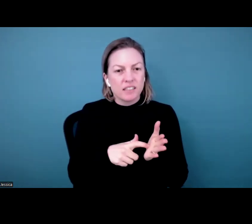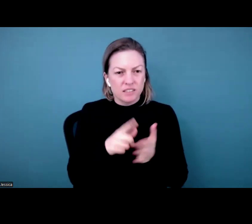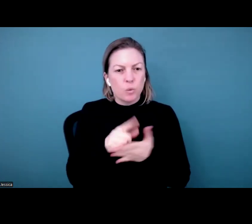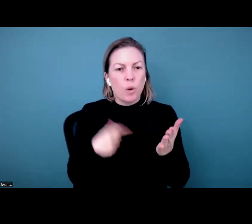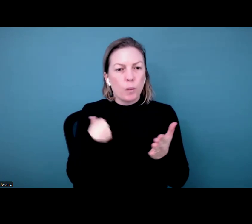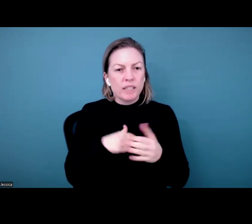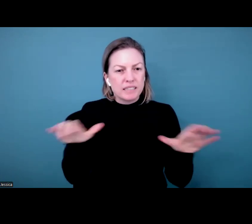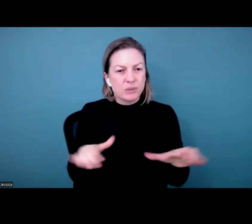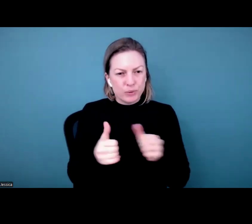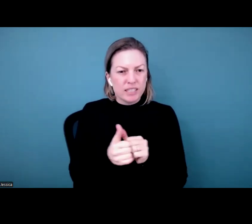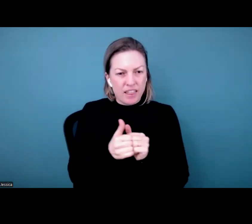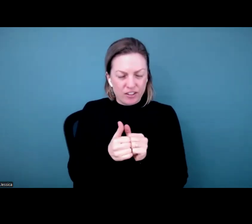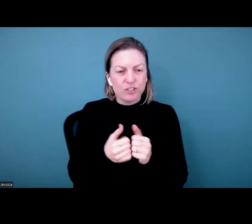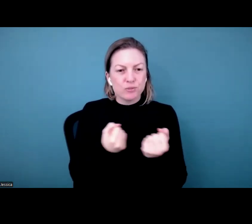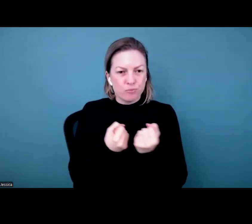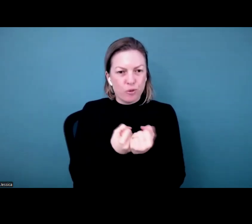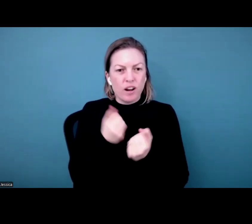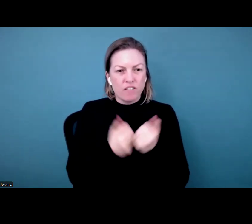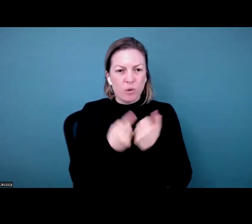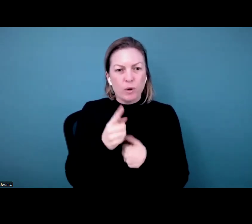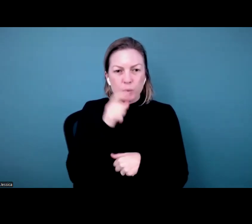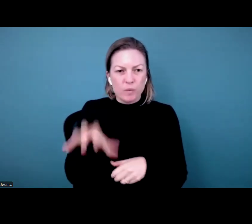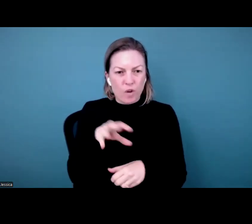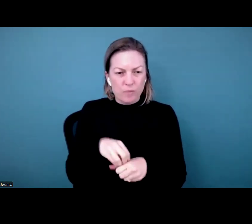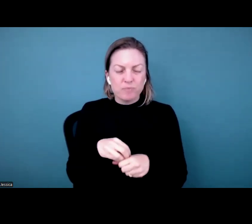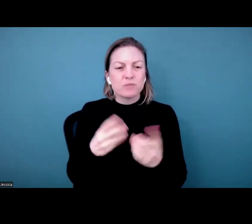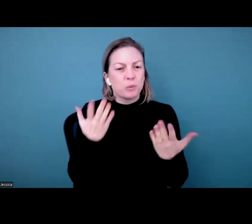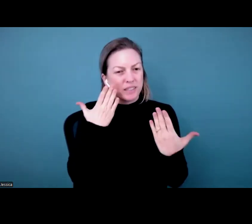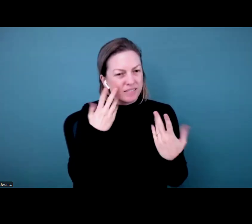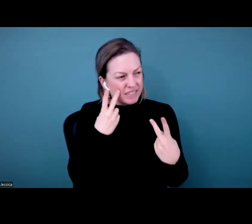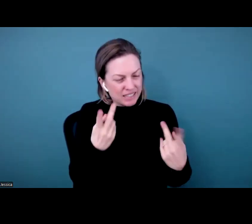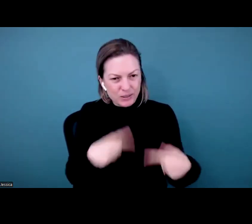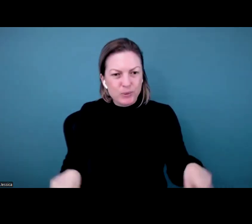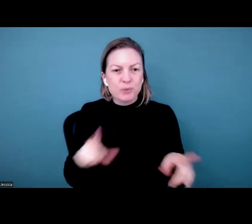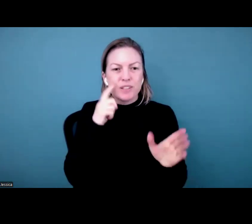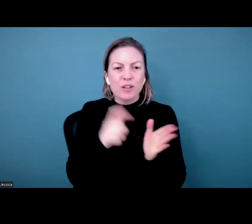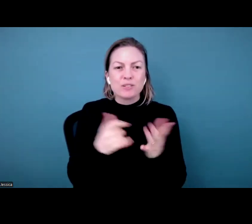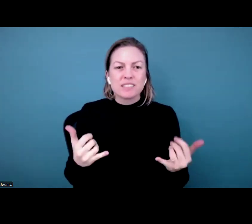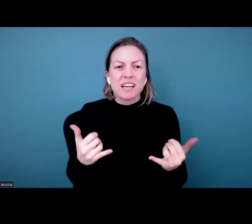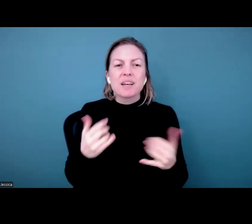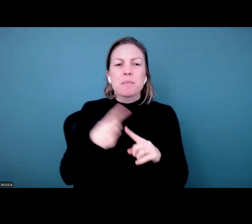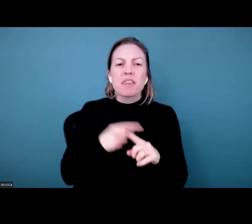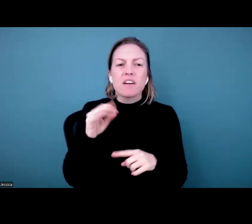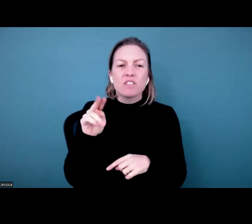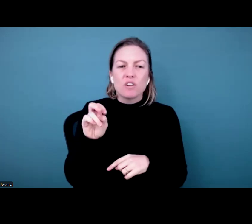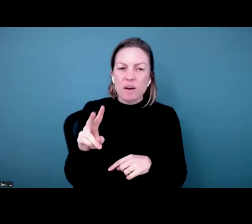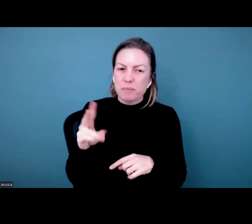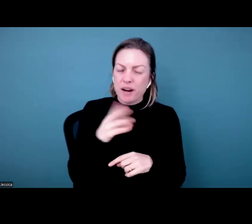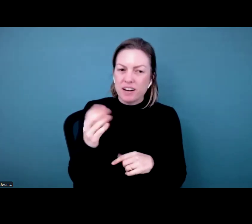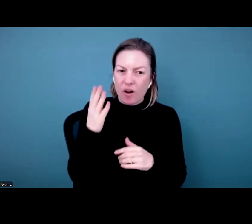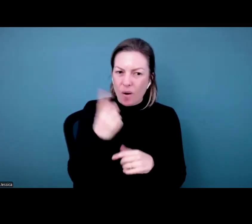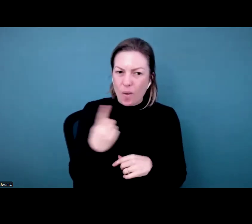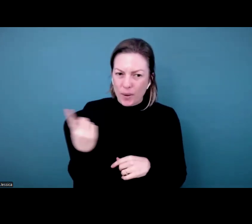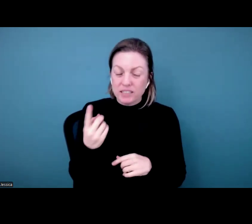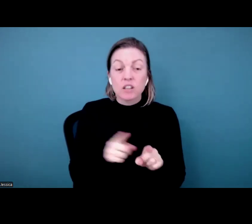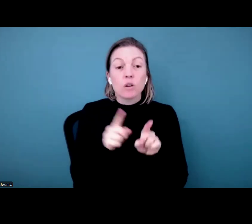in support of everyone playing this role. So we see you and acknowledge you today and in the month of November and always. I also just want